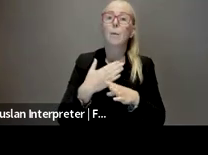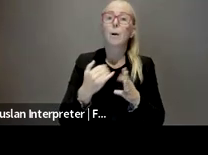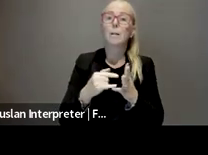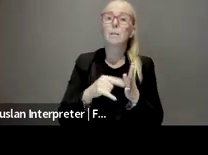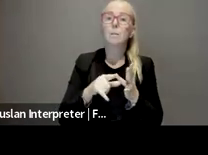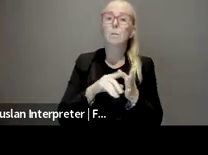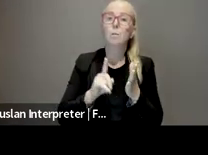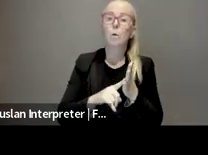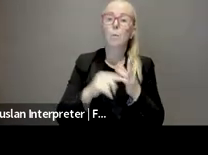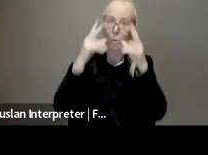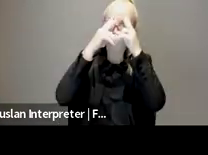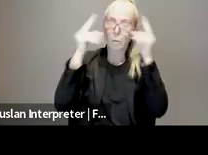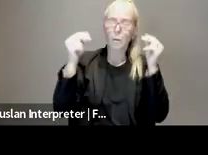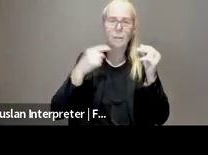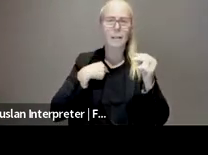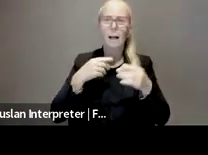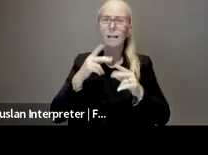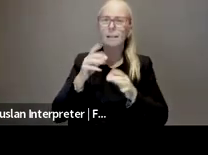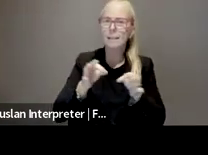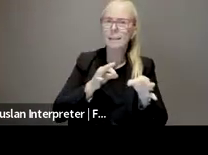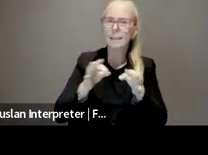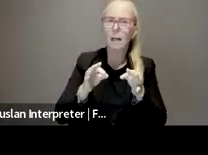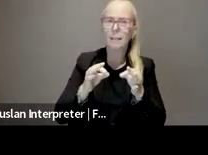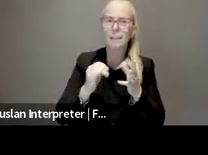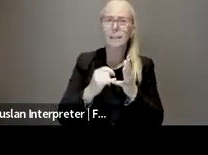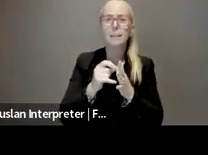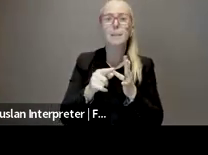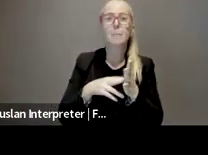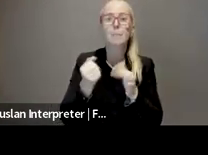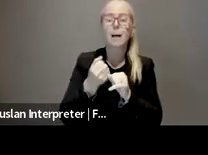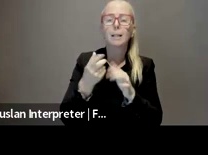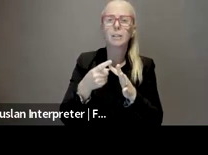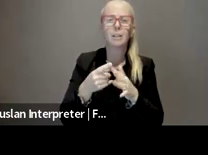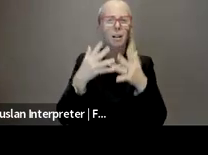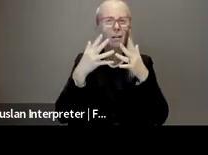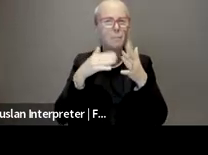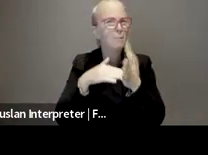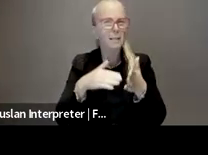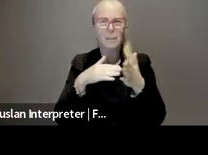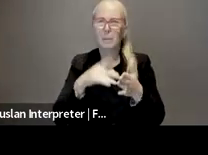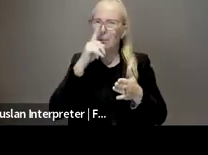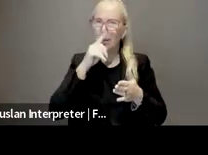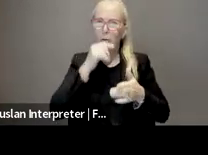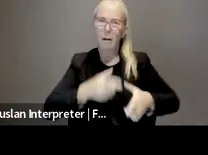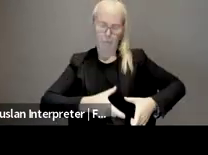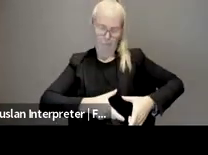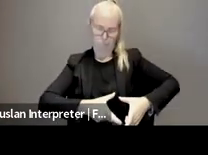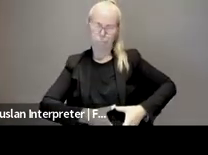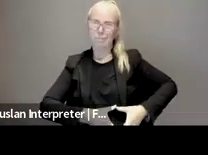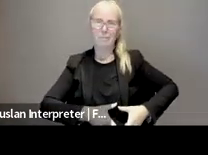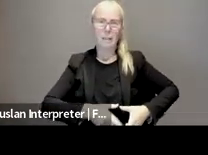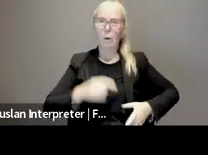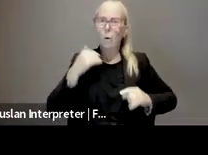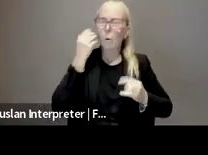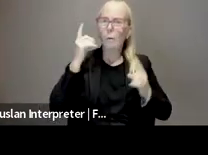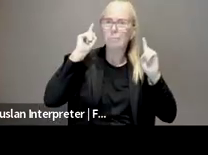daily stress of having an ostomy. Facing the constant threat of disruptive bag leaks, individuals are robbed of social interactions and